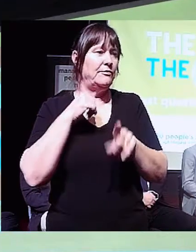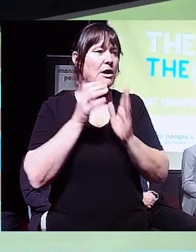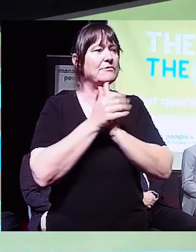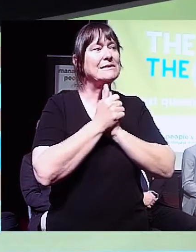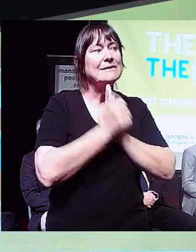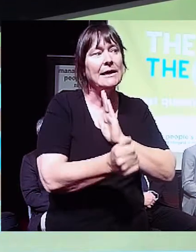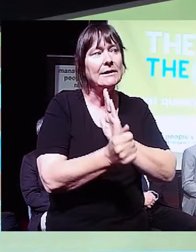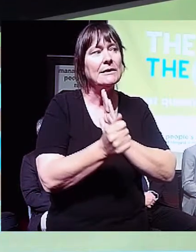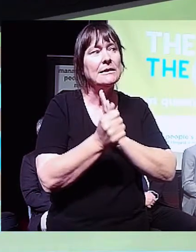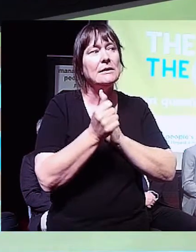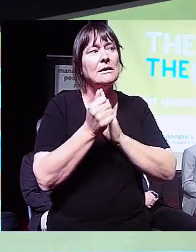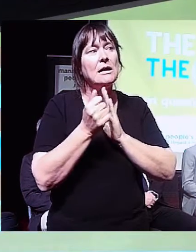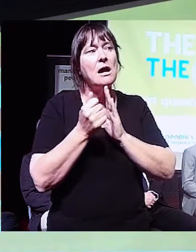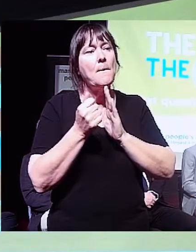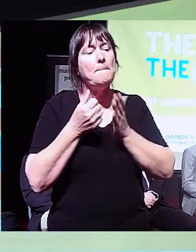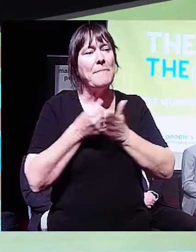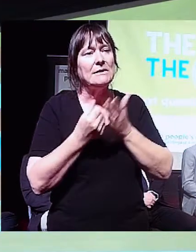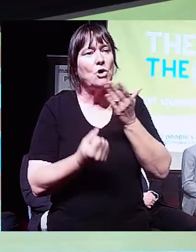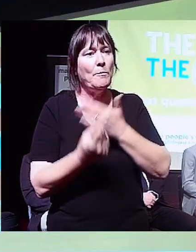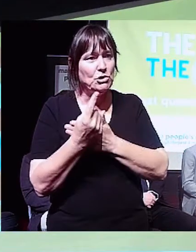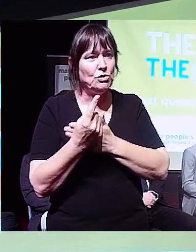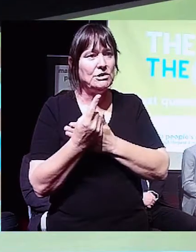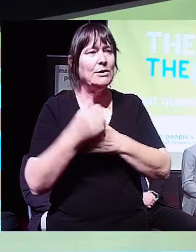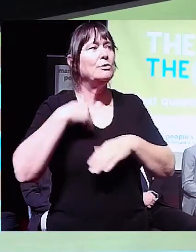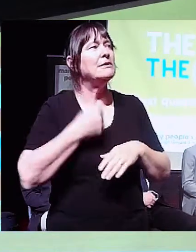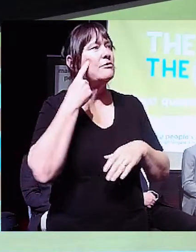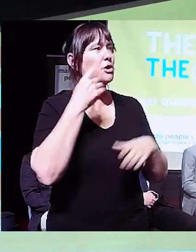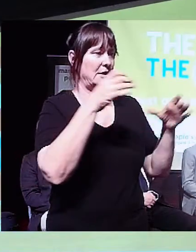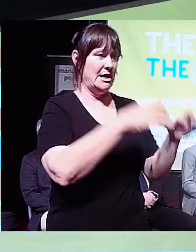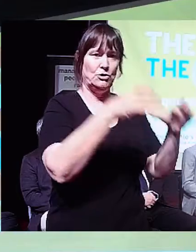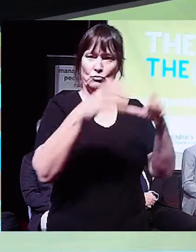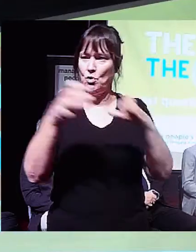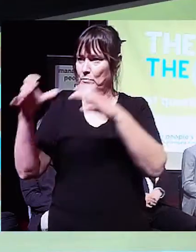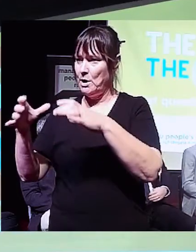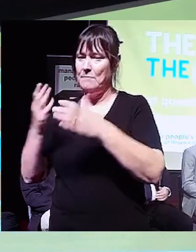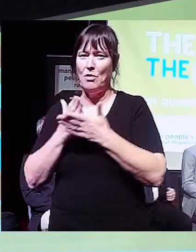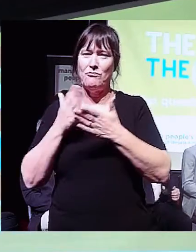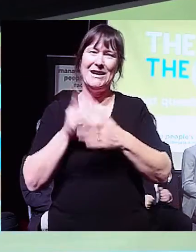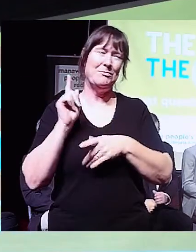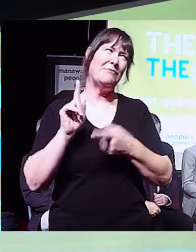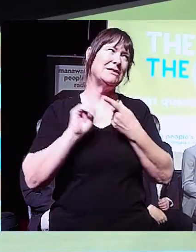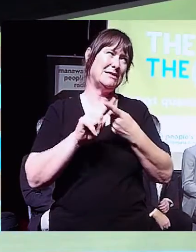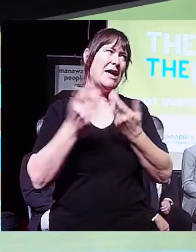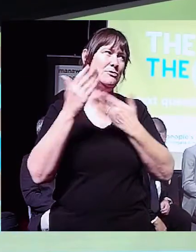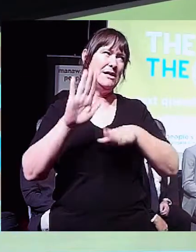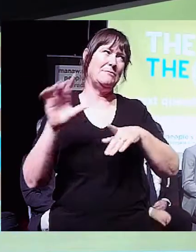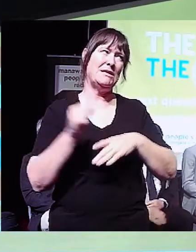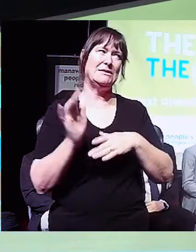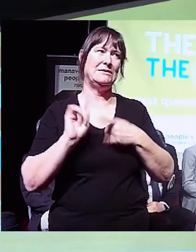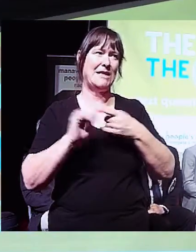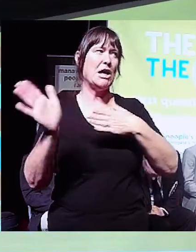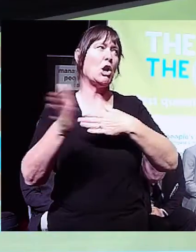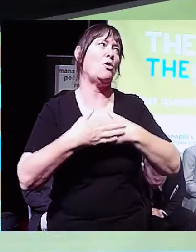based opportunity there, it needs to be looked at a group by group basis, but fundamentally the borders need to remain closed so that it's a public